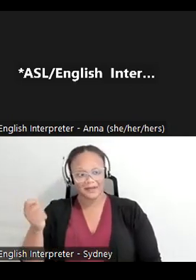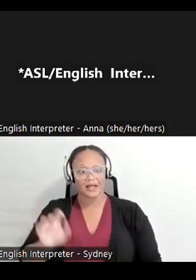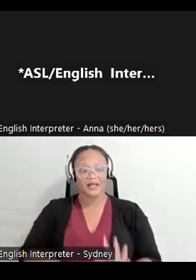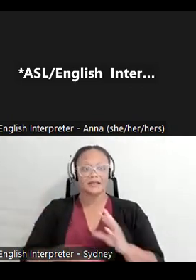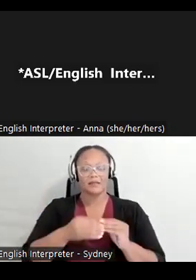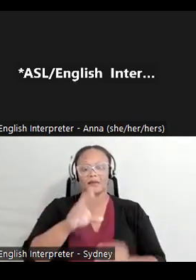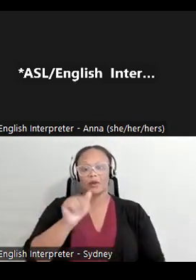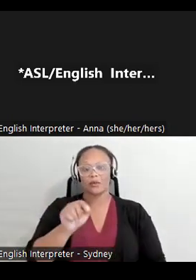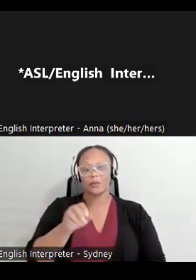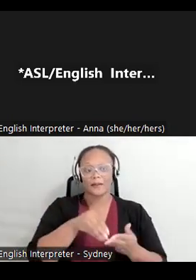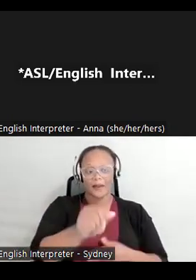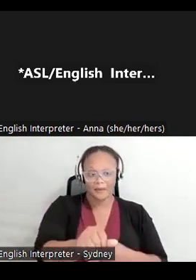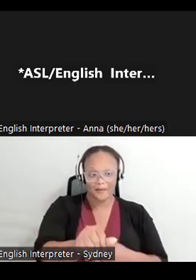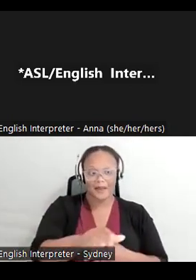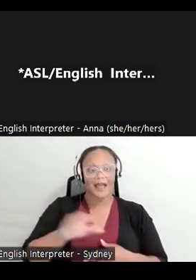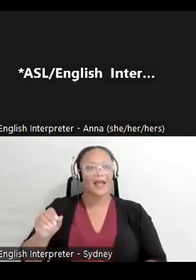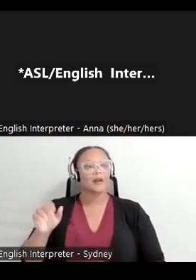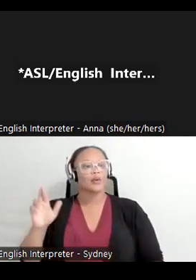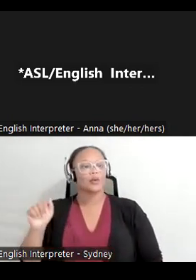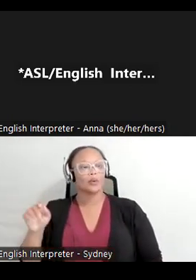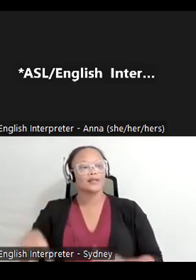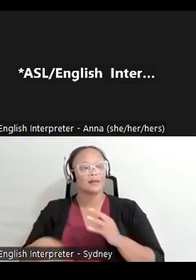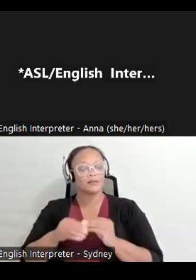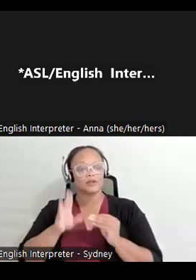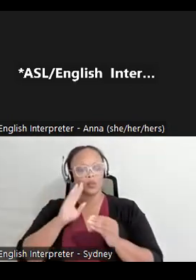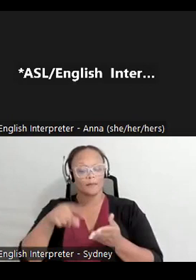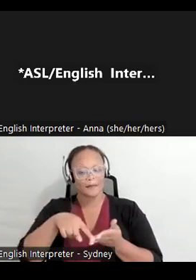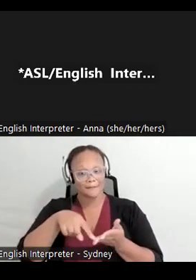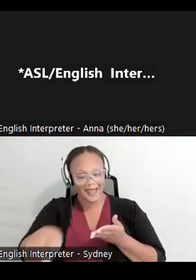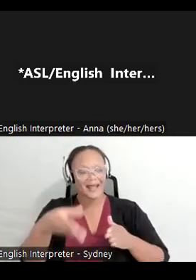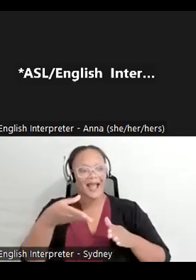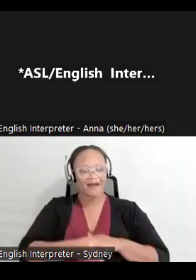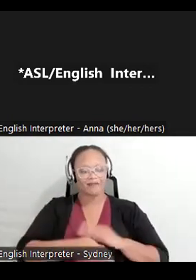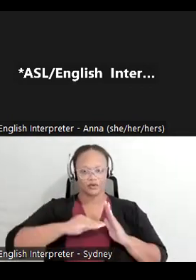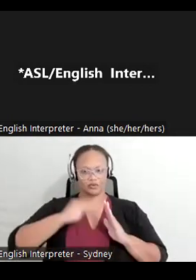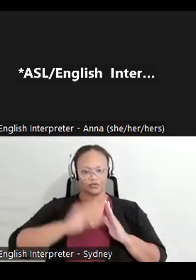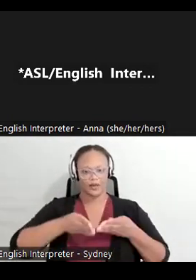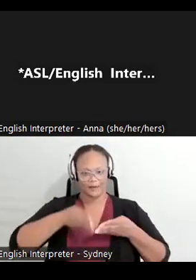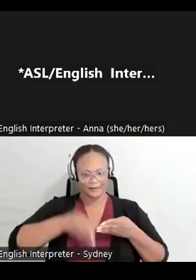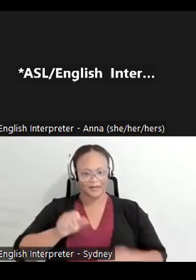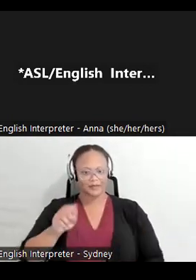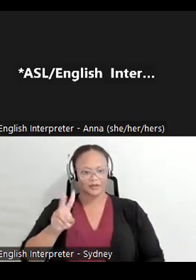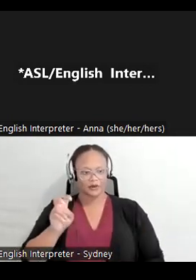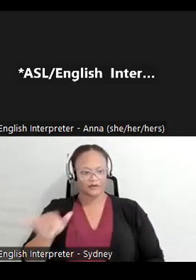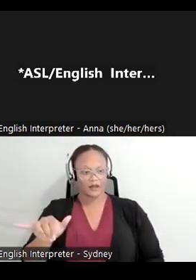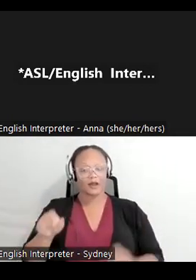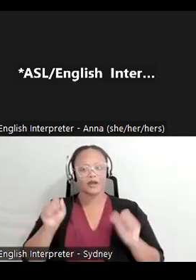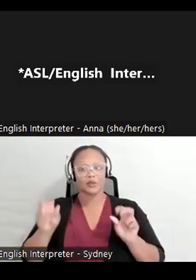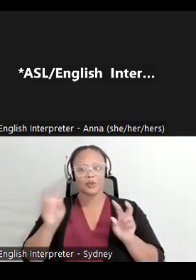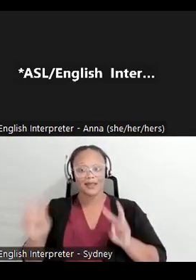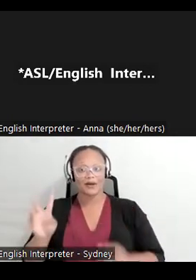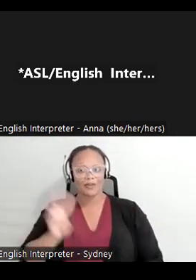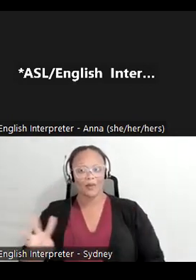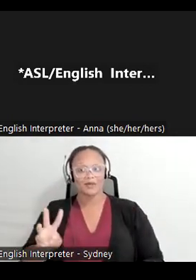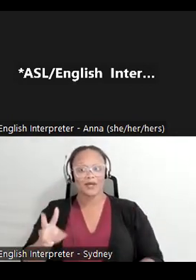be issued after survey completion. You can visit our ARPA survey website to access the survey and learn more about the